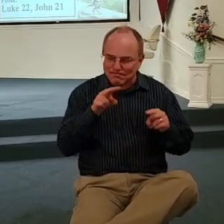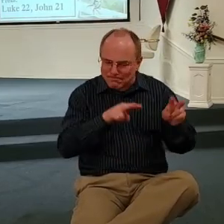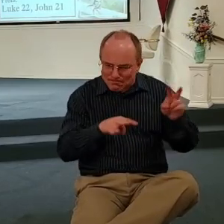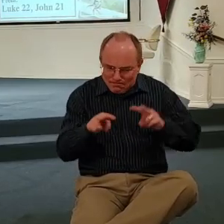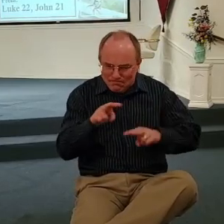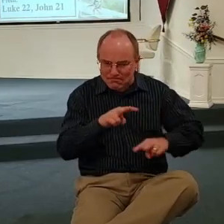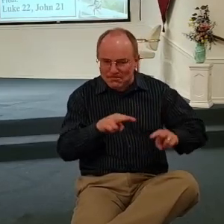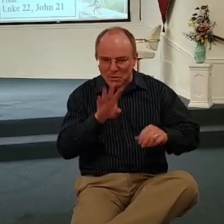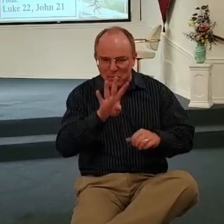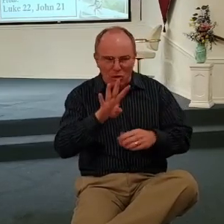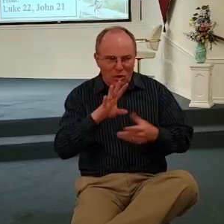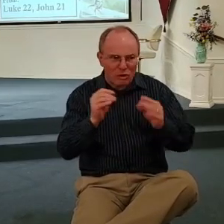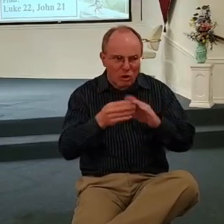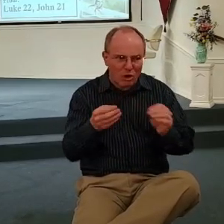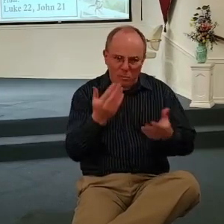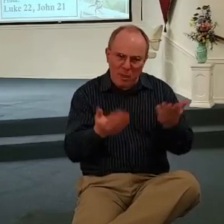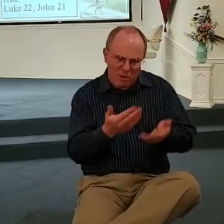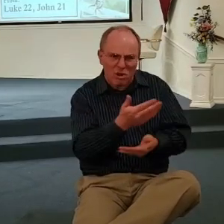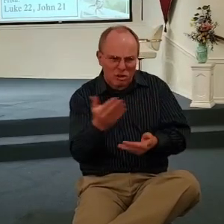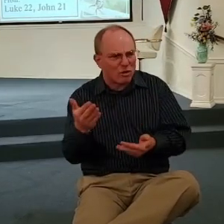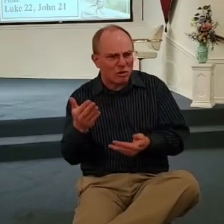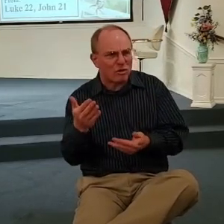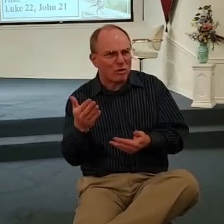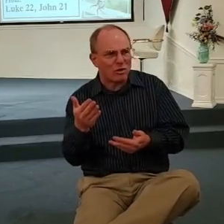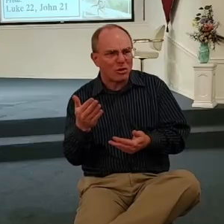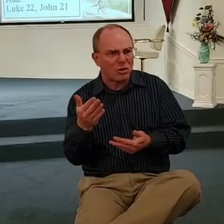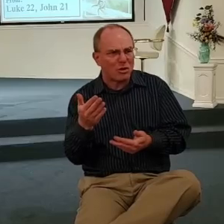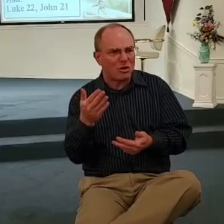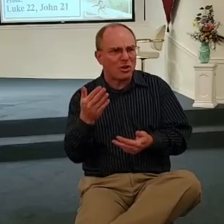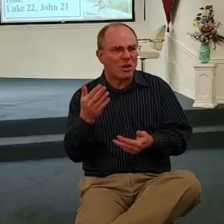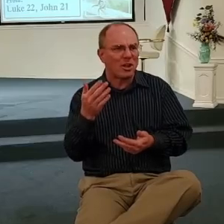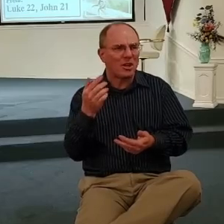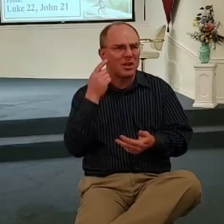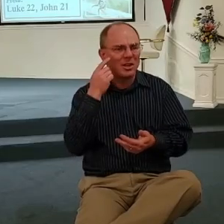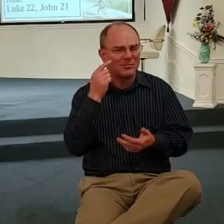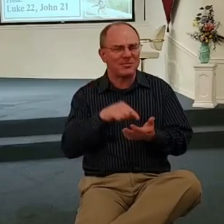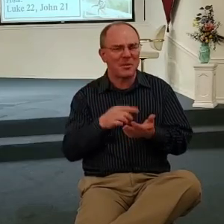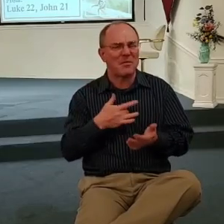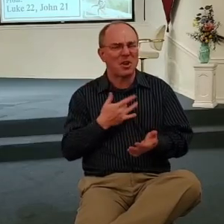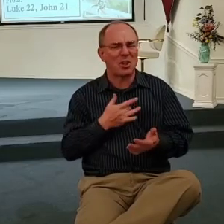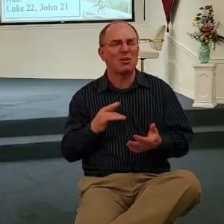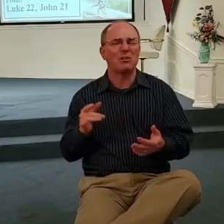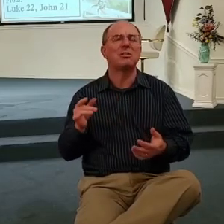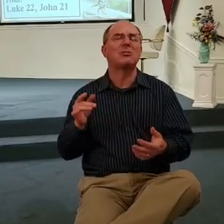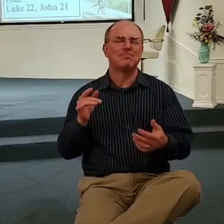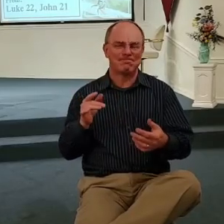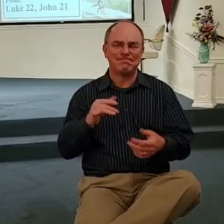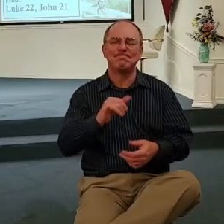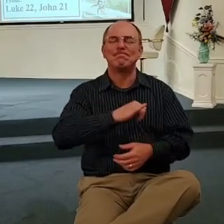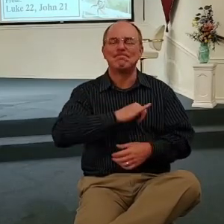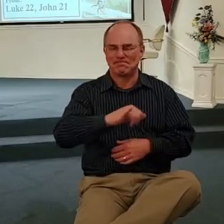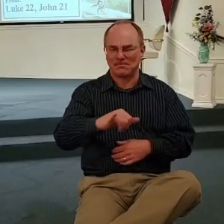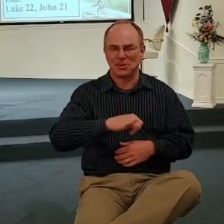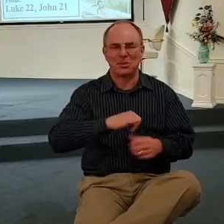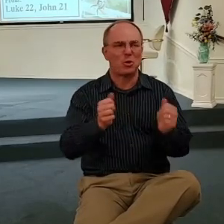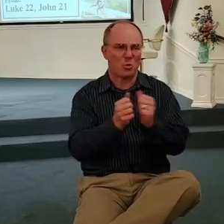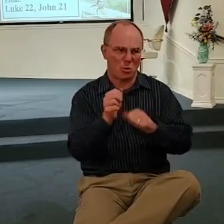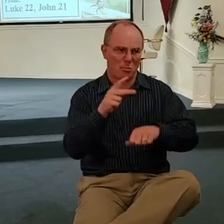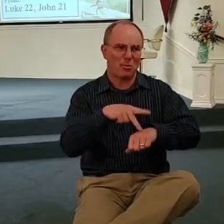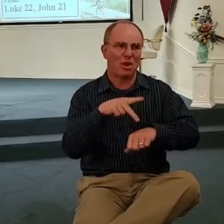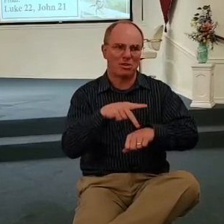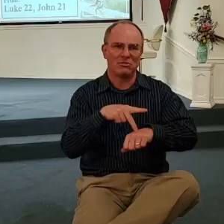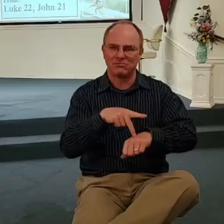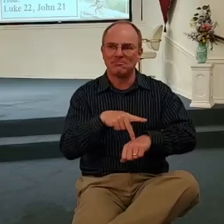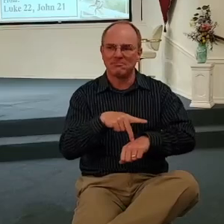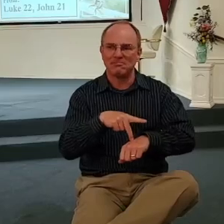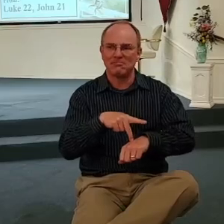you'll be able to identify with something that Peter is going through. And just maybe, you'll